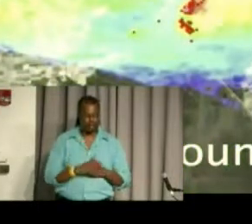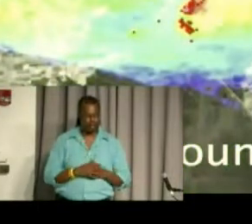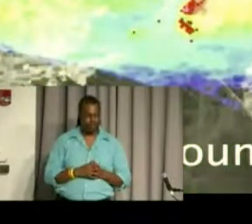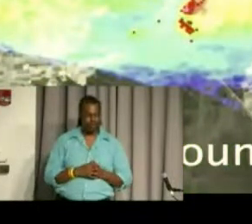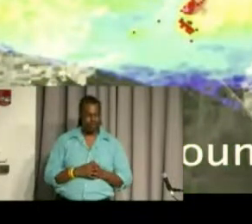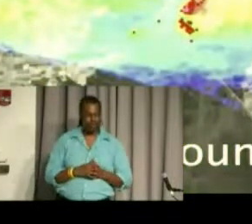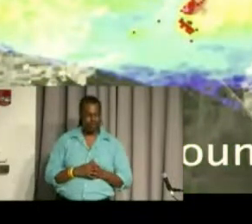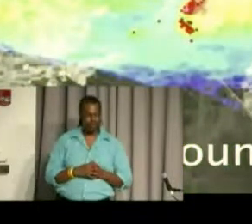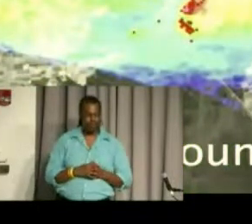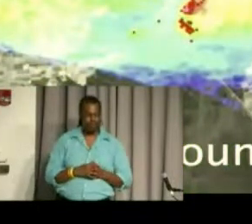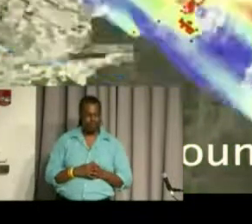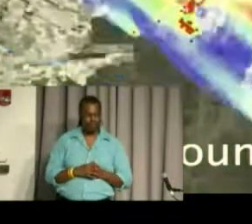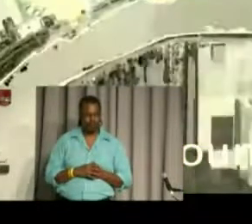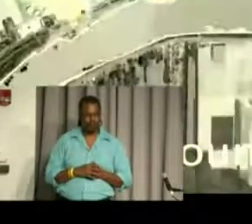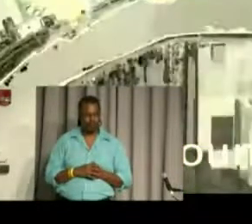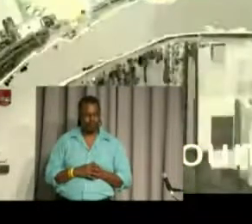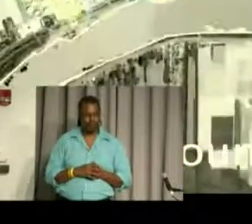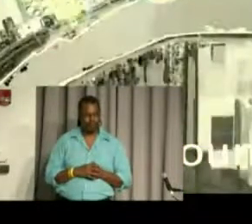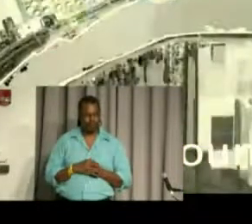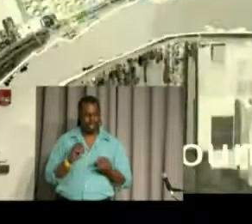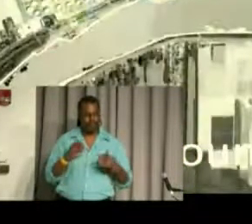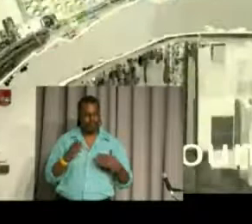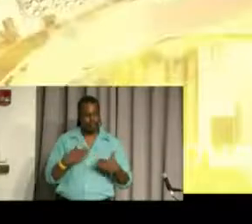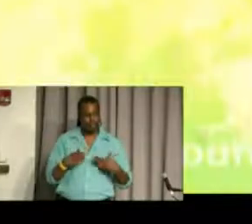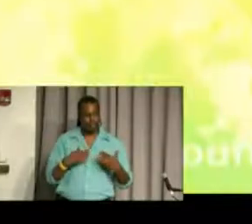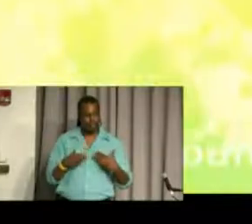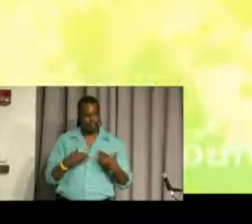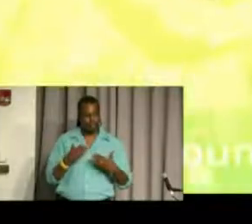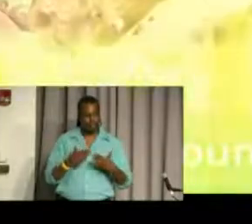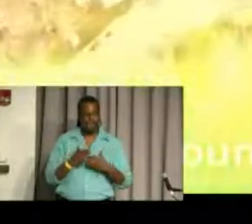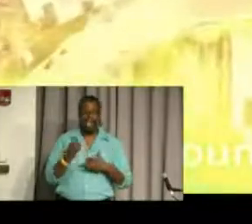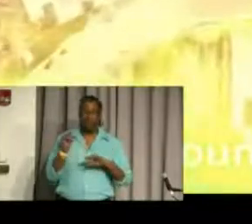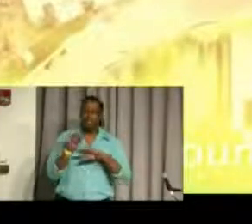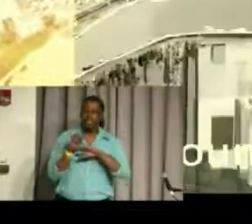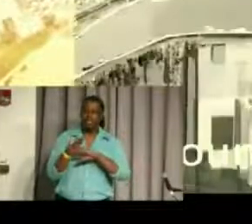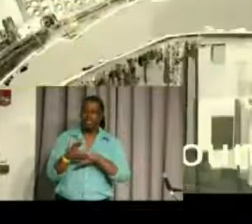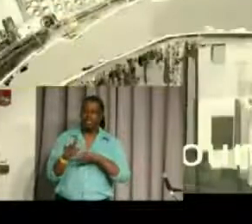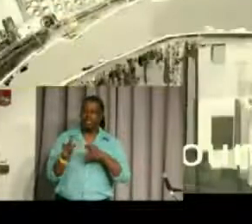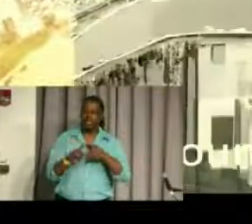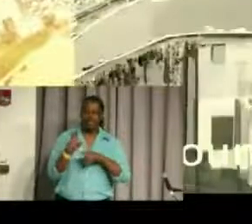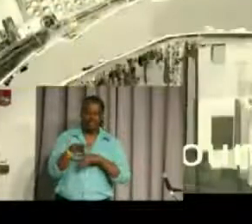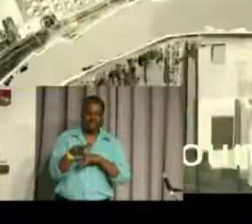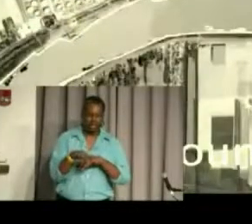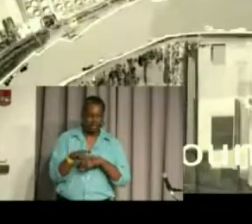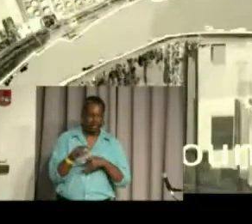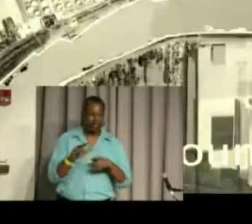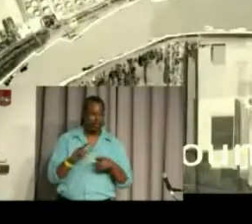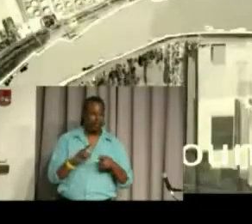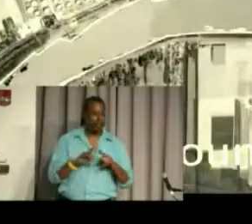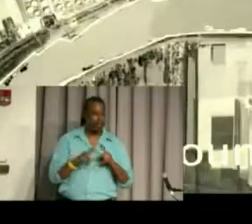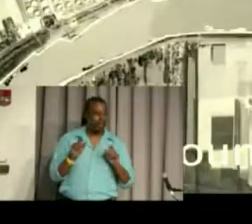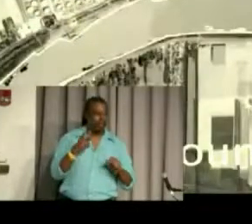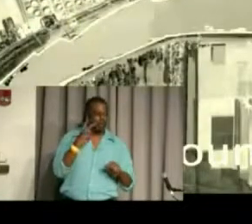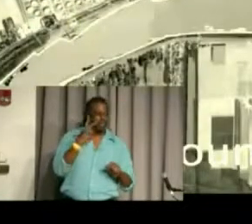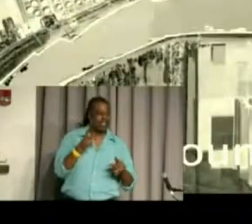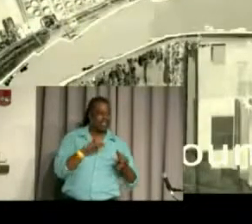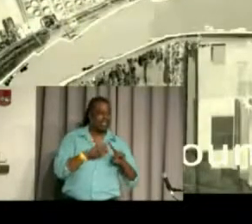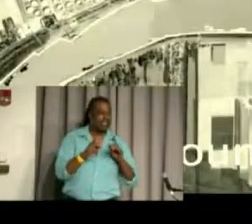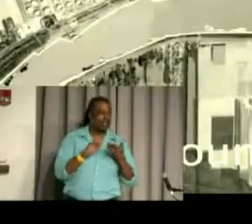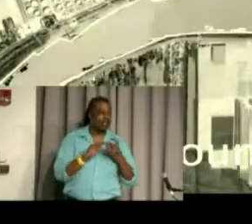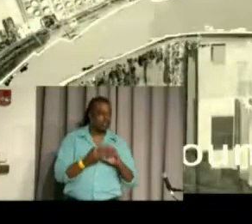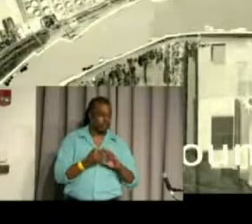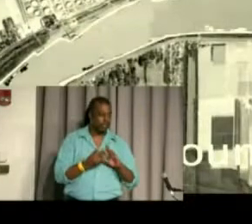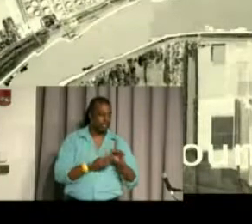And going, I'll like move forward through this, and again, I'll submit this, this video. We can see that different communities